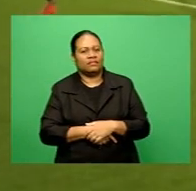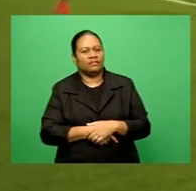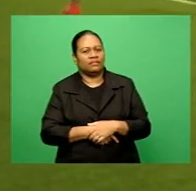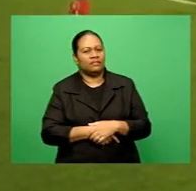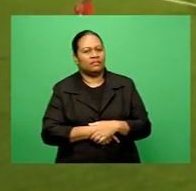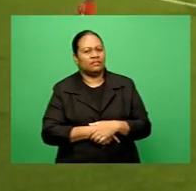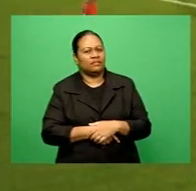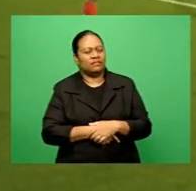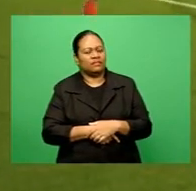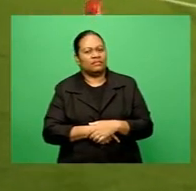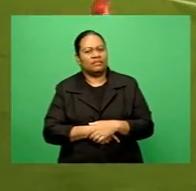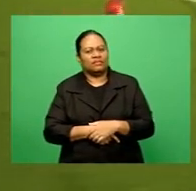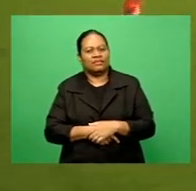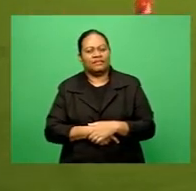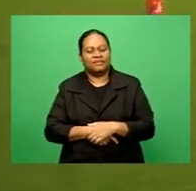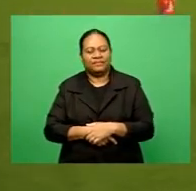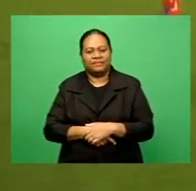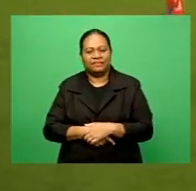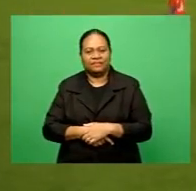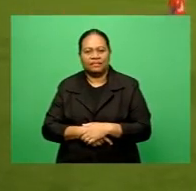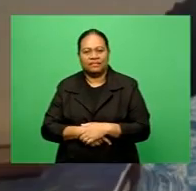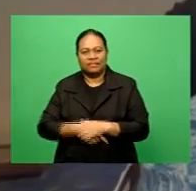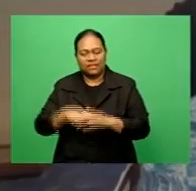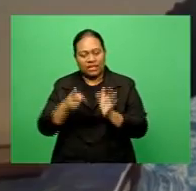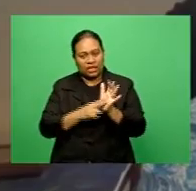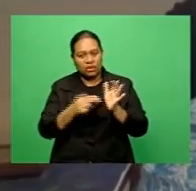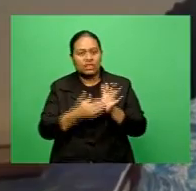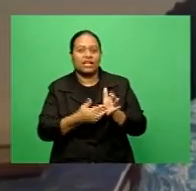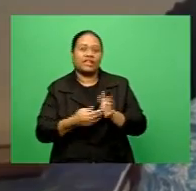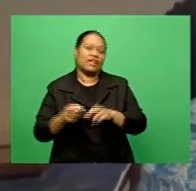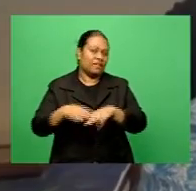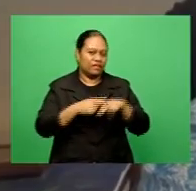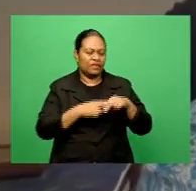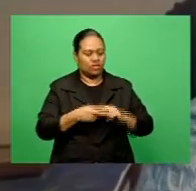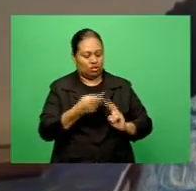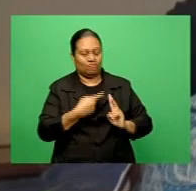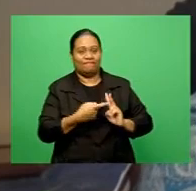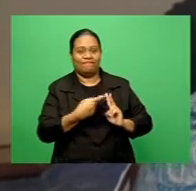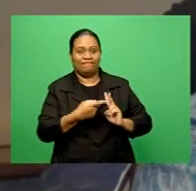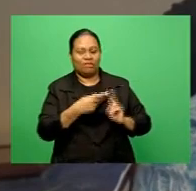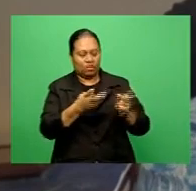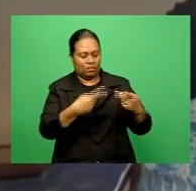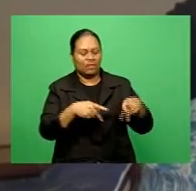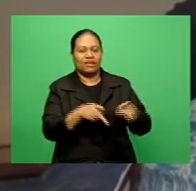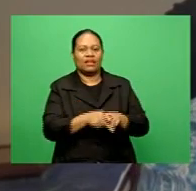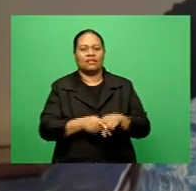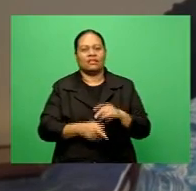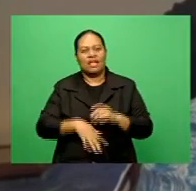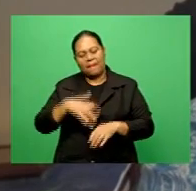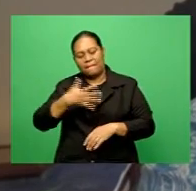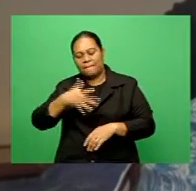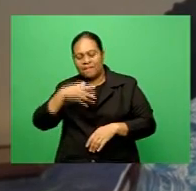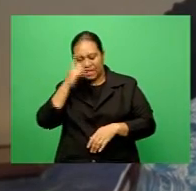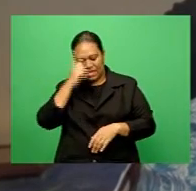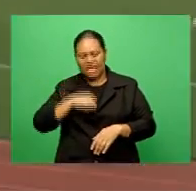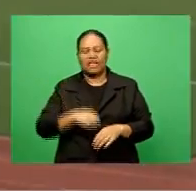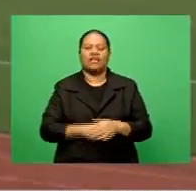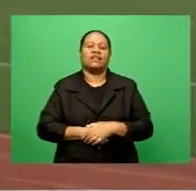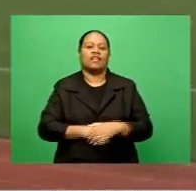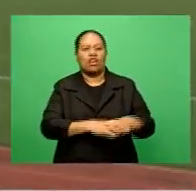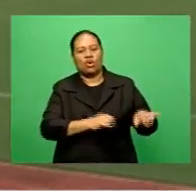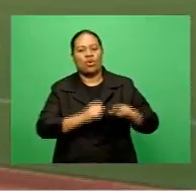will be okayed. And New Zealand and Fiji are the only two venues that could possibly host this one-off